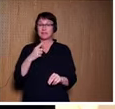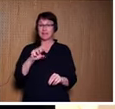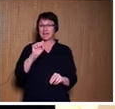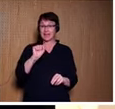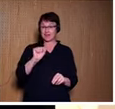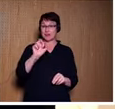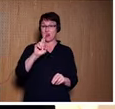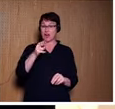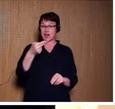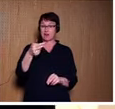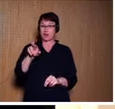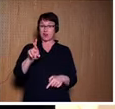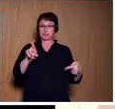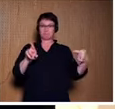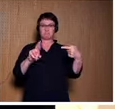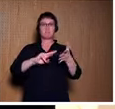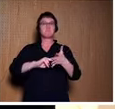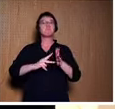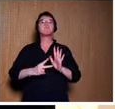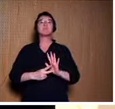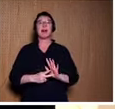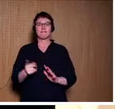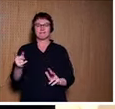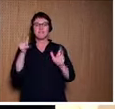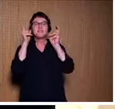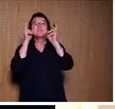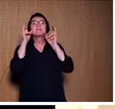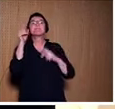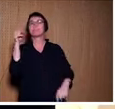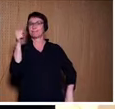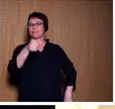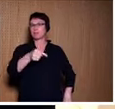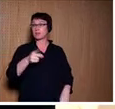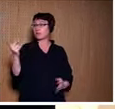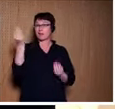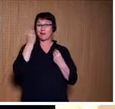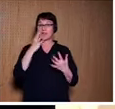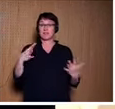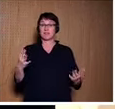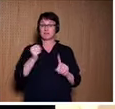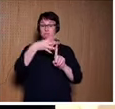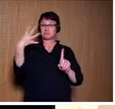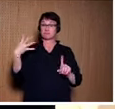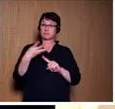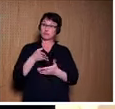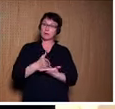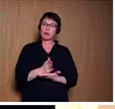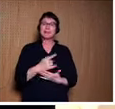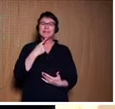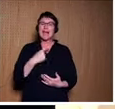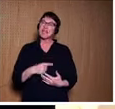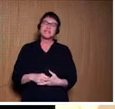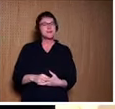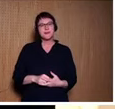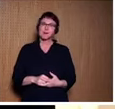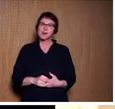radical sexual rights agenda. They claim that LGBTIQ rights are attacking traditional